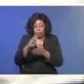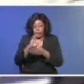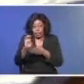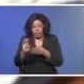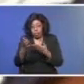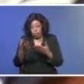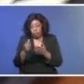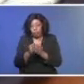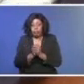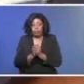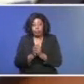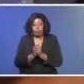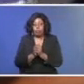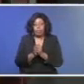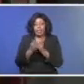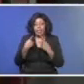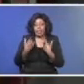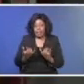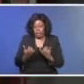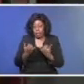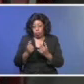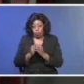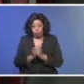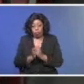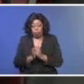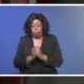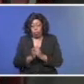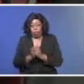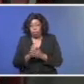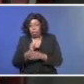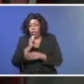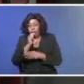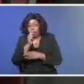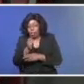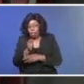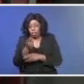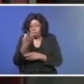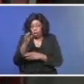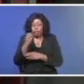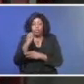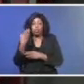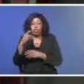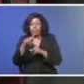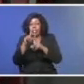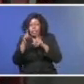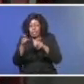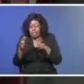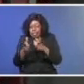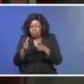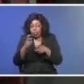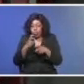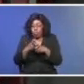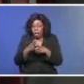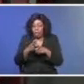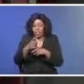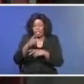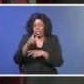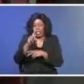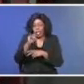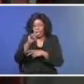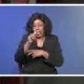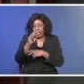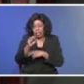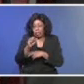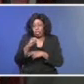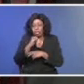ends. The reliability of the home testing kits is a little difficult because these kits are not ones